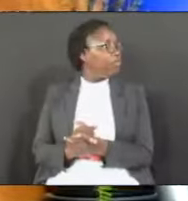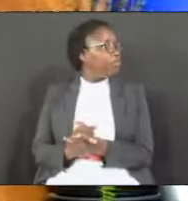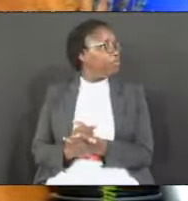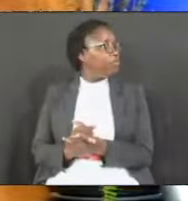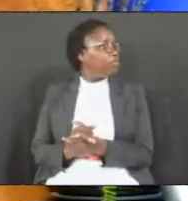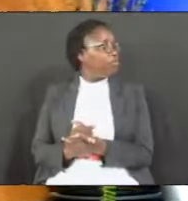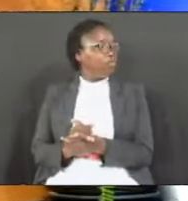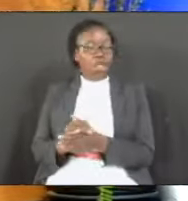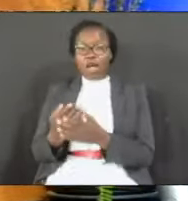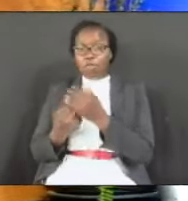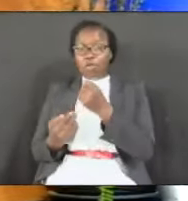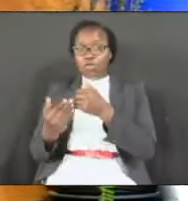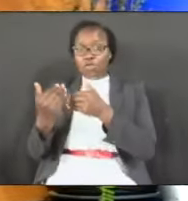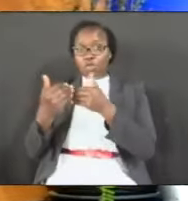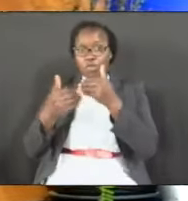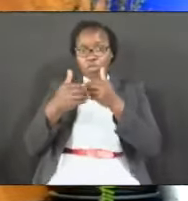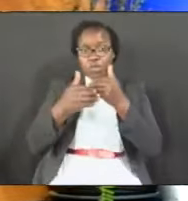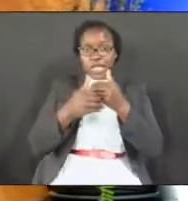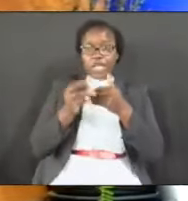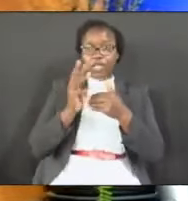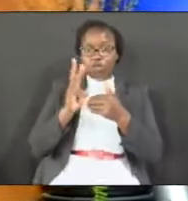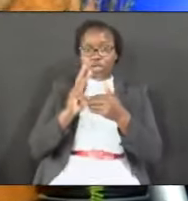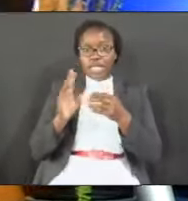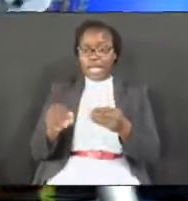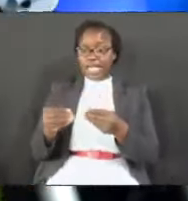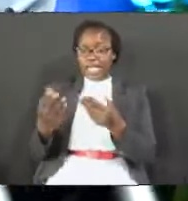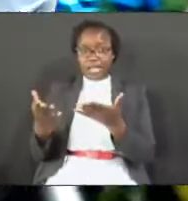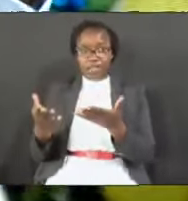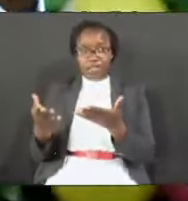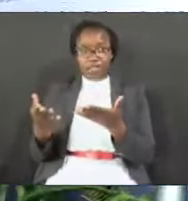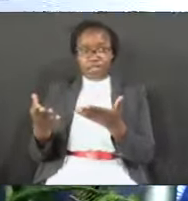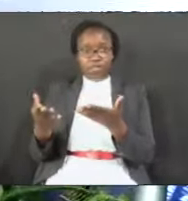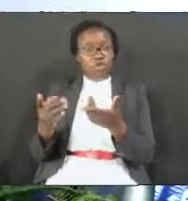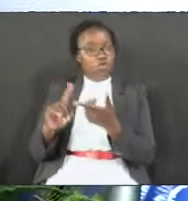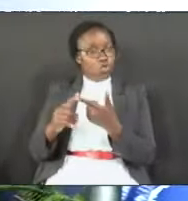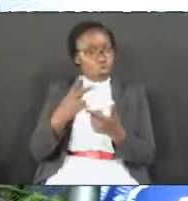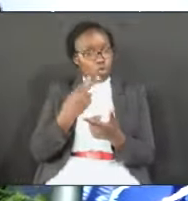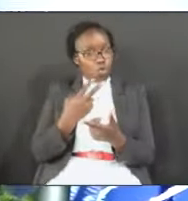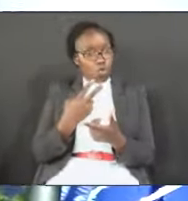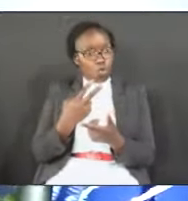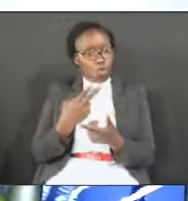Both the water and bread, he gave it to...